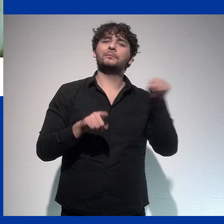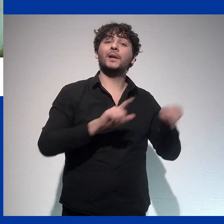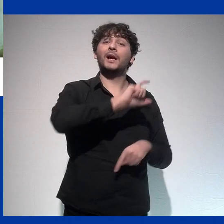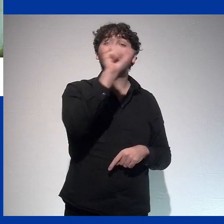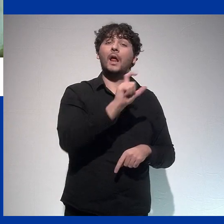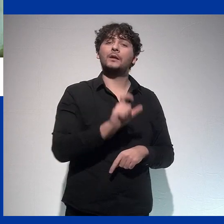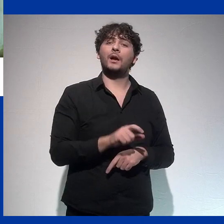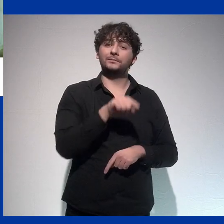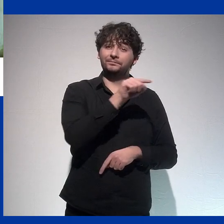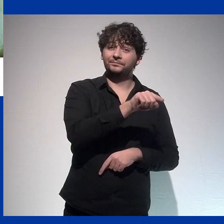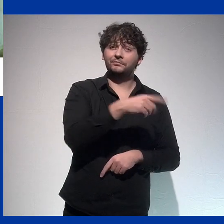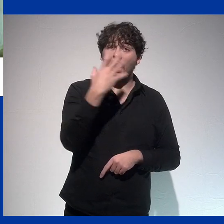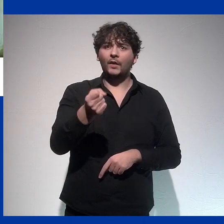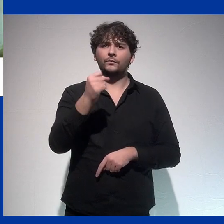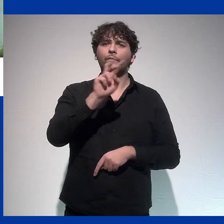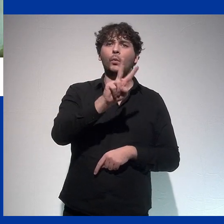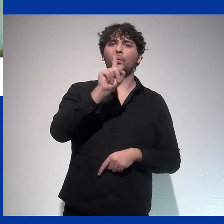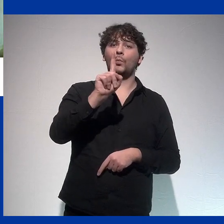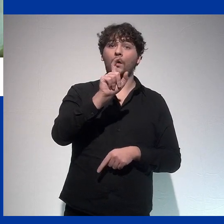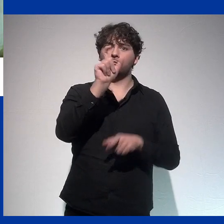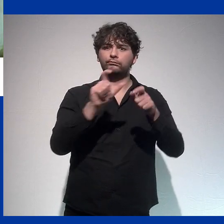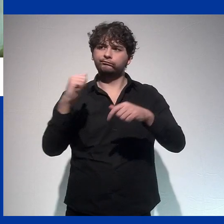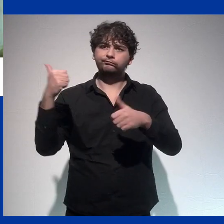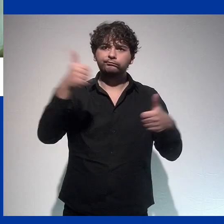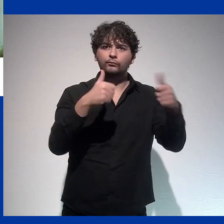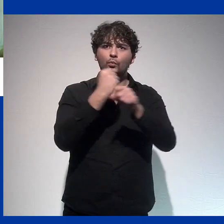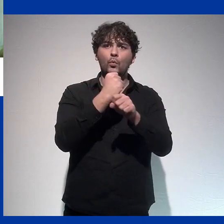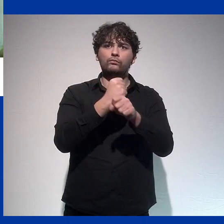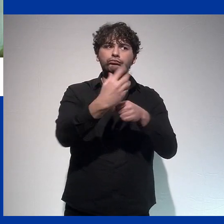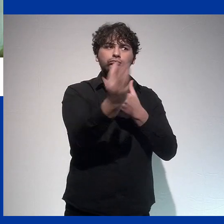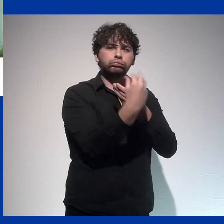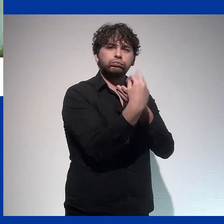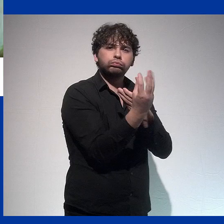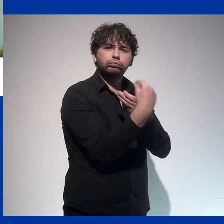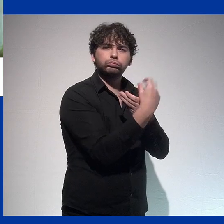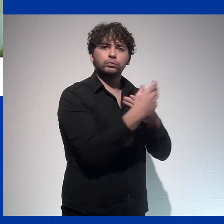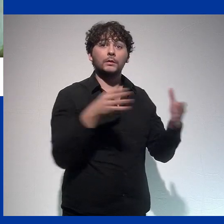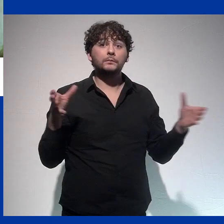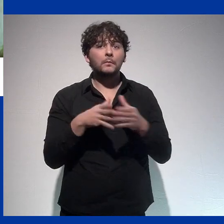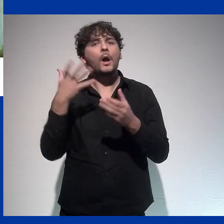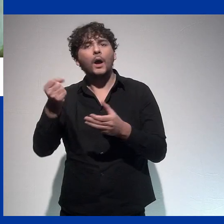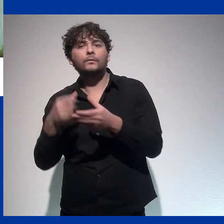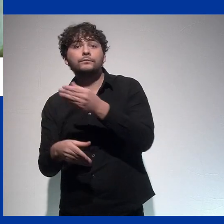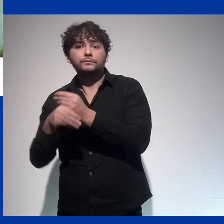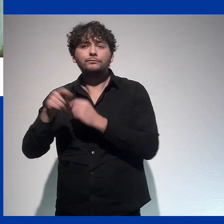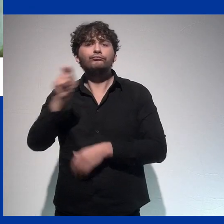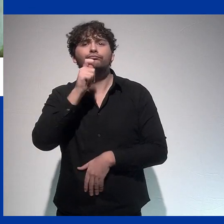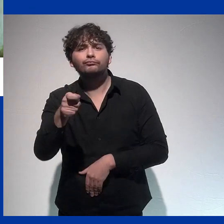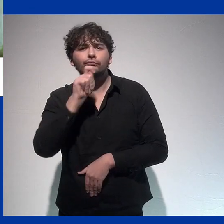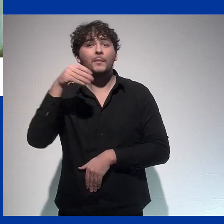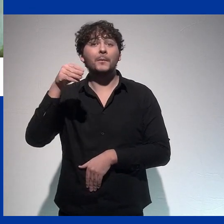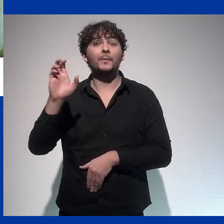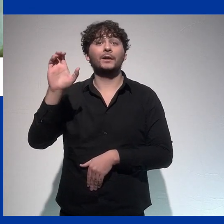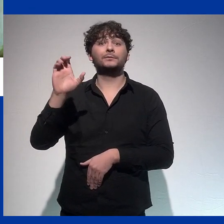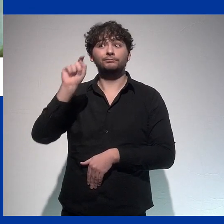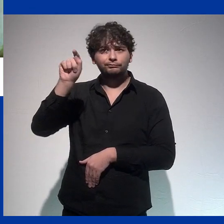us during our meetings. And they informed us that we achieved a very high rate of participation, so I'm